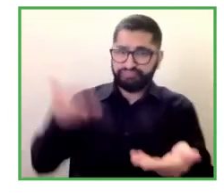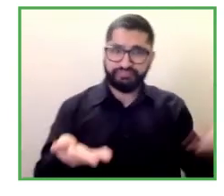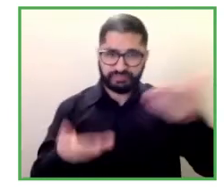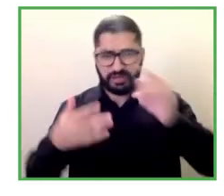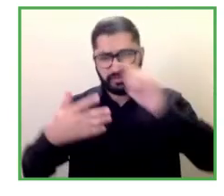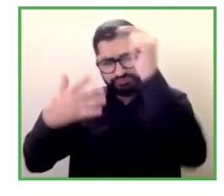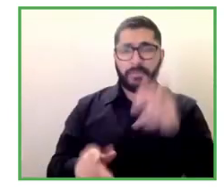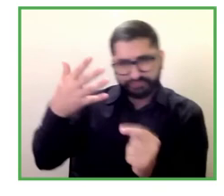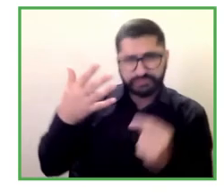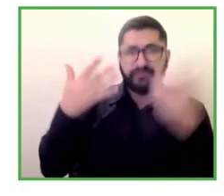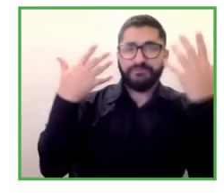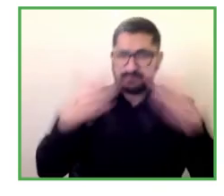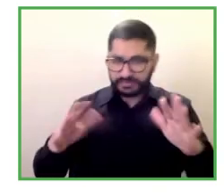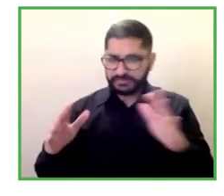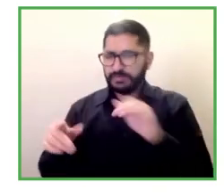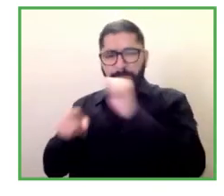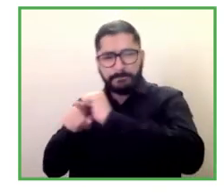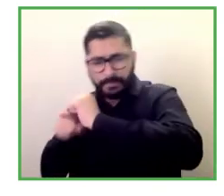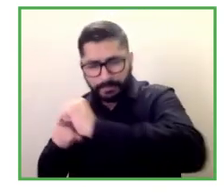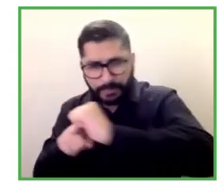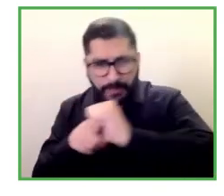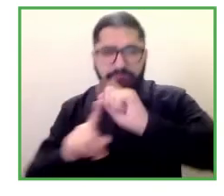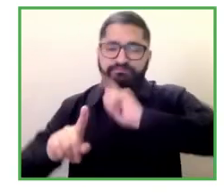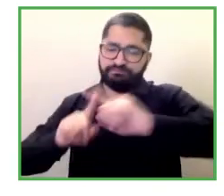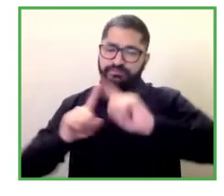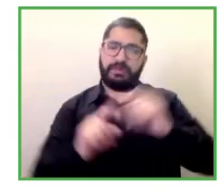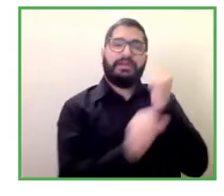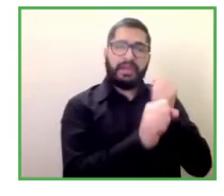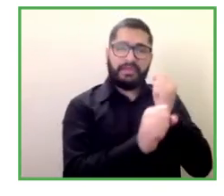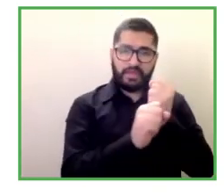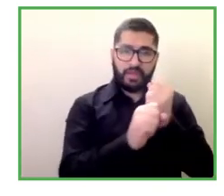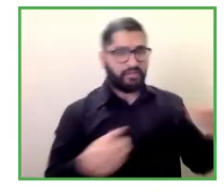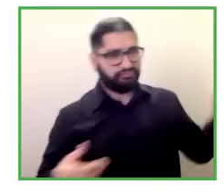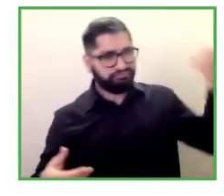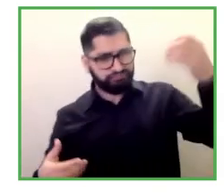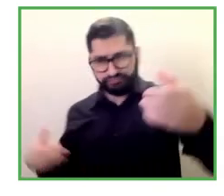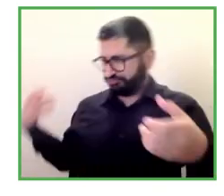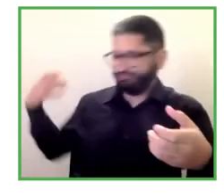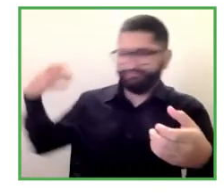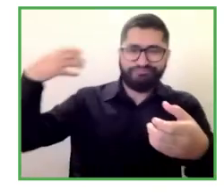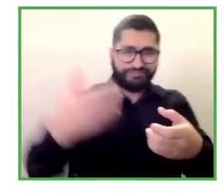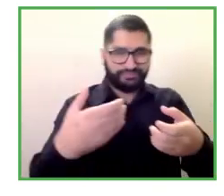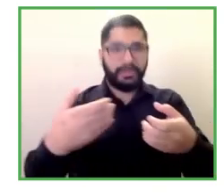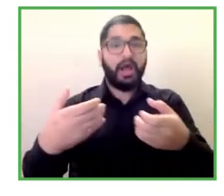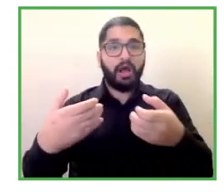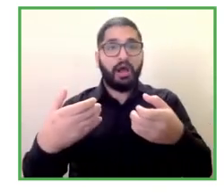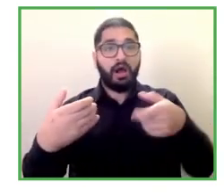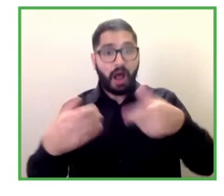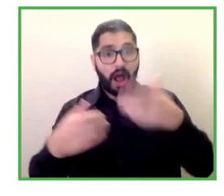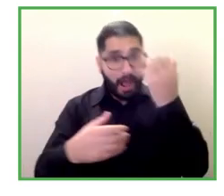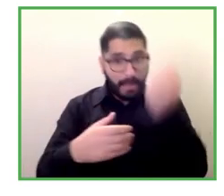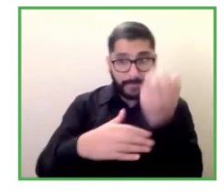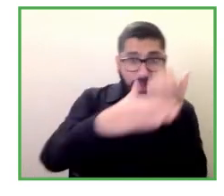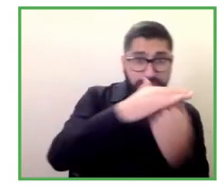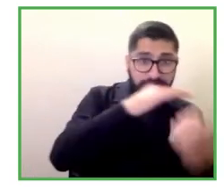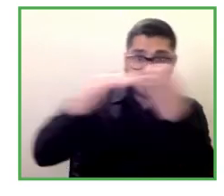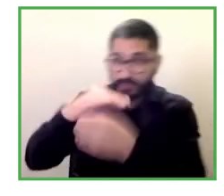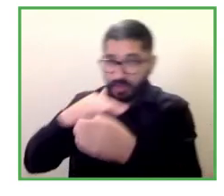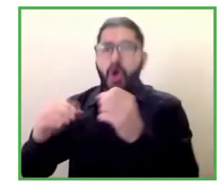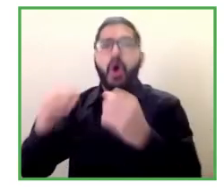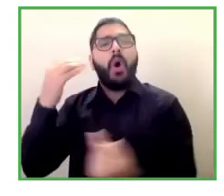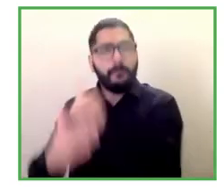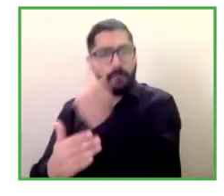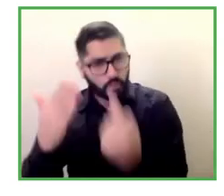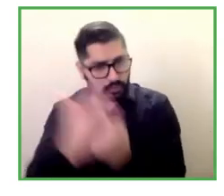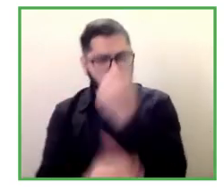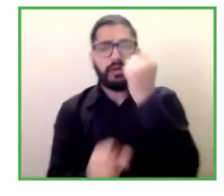exactly that. It's getting into and accessing work opportunities, so accessible transportation and accessible technology. Of